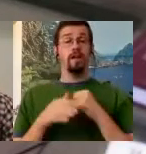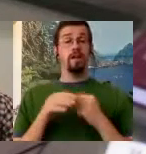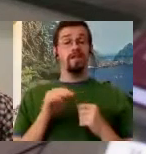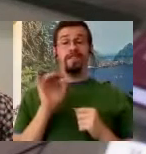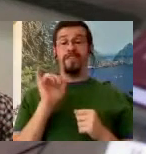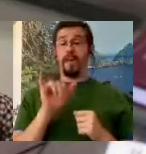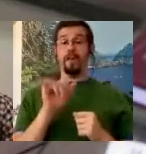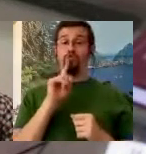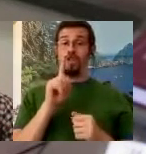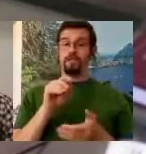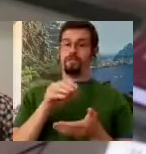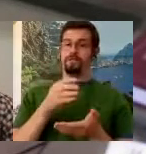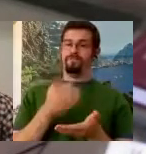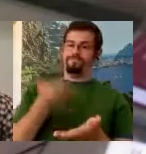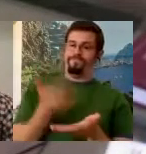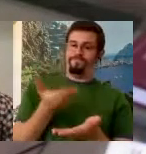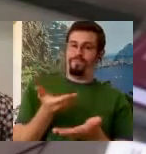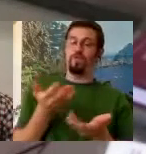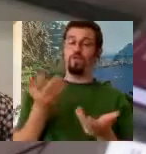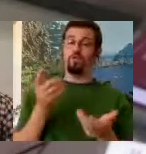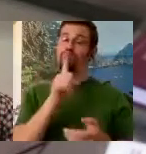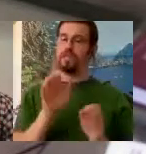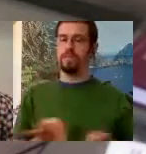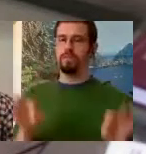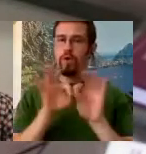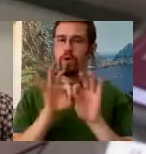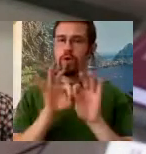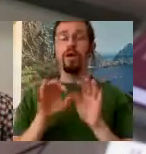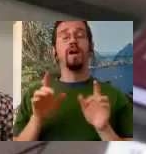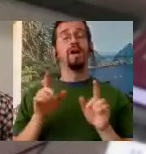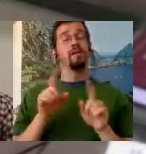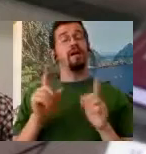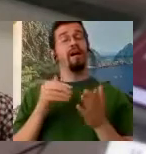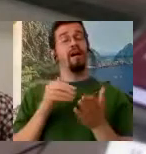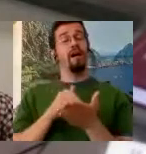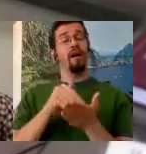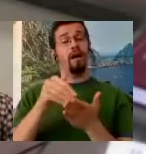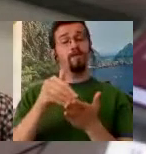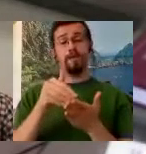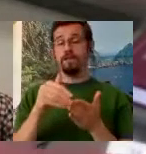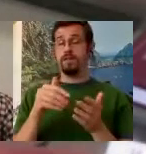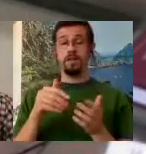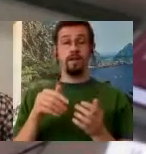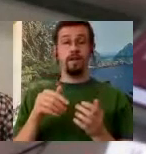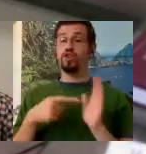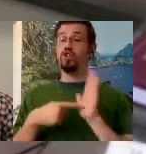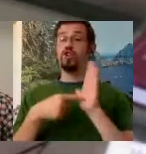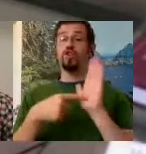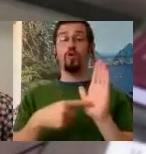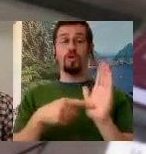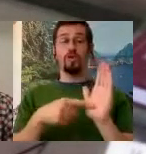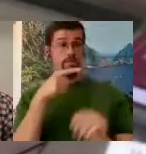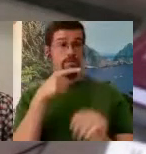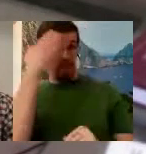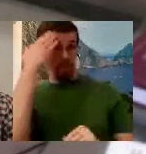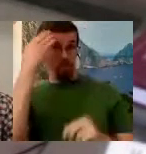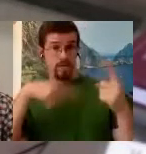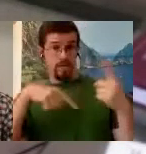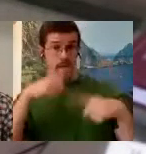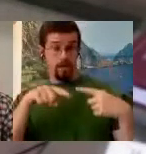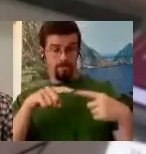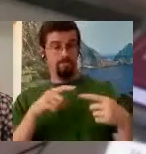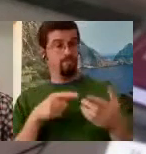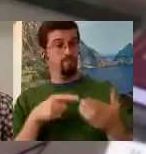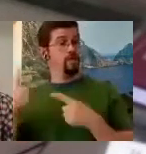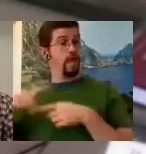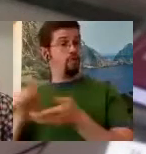what's so important. But oftentimes, we can just show sign writing to somebody who knows sign language already, and they read